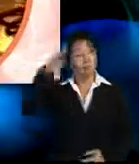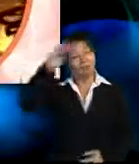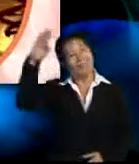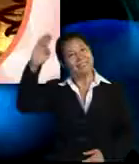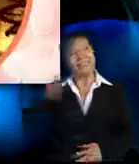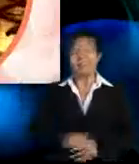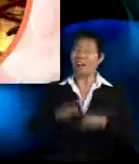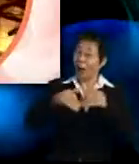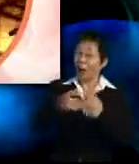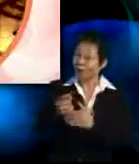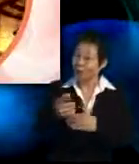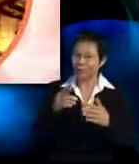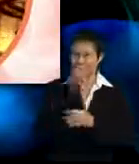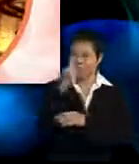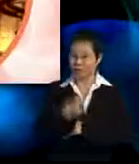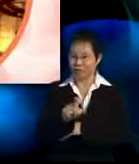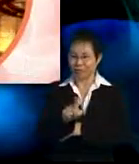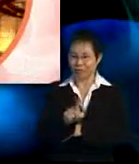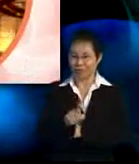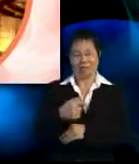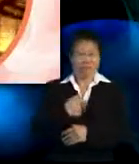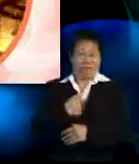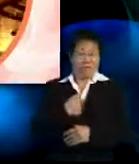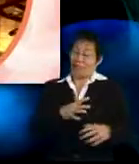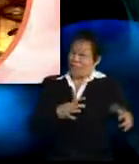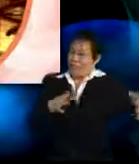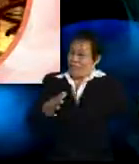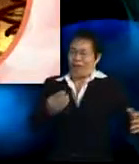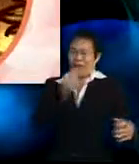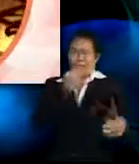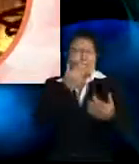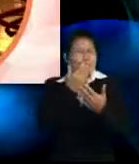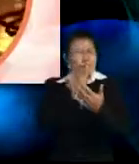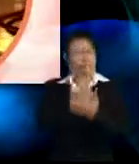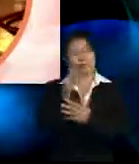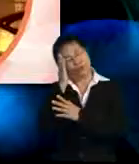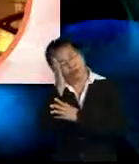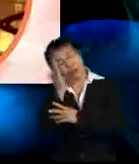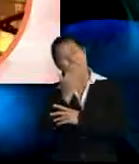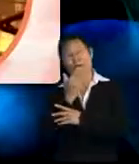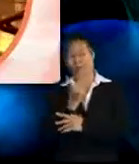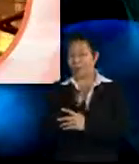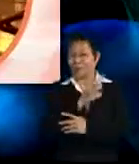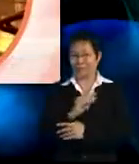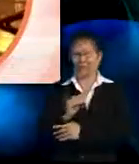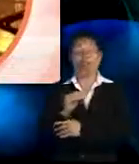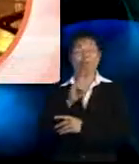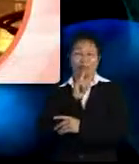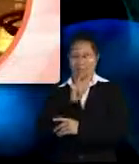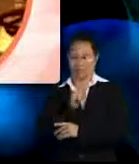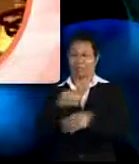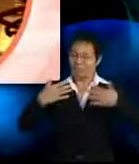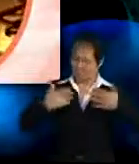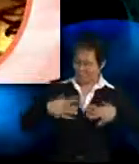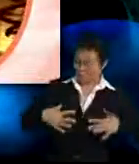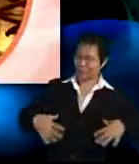Hello, how are you? Me? Oh, I'm fine. I eat well, sleep well, and of course, dress